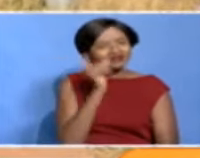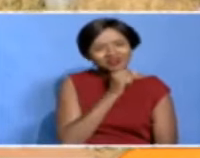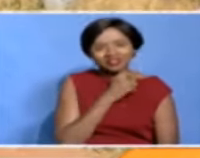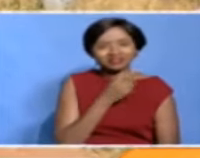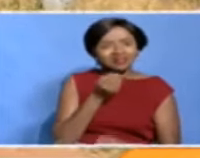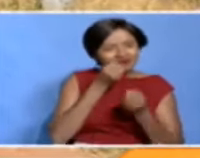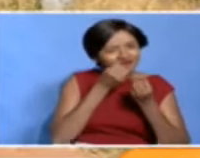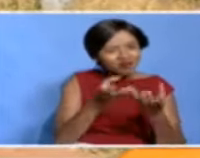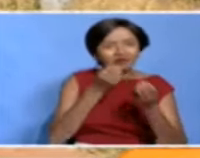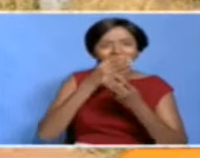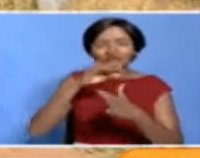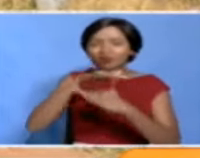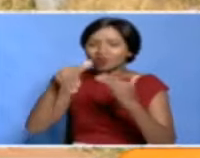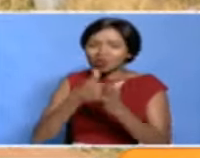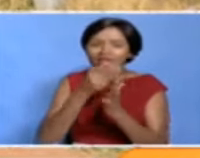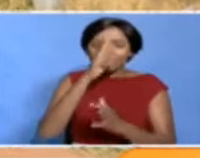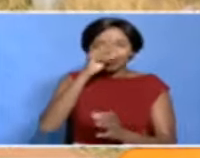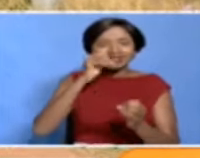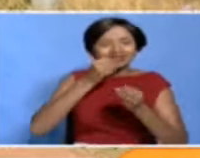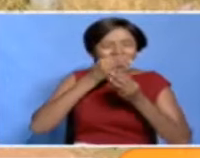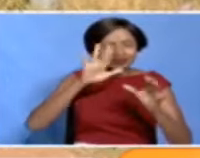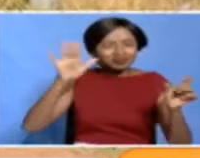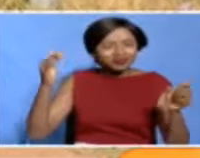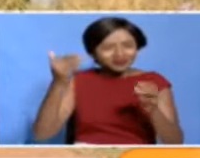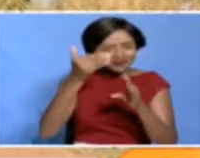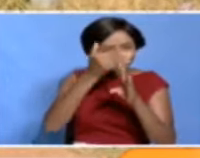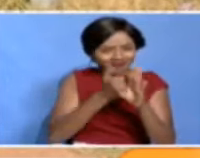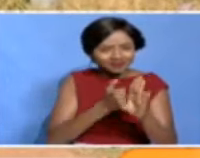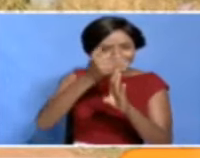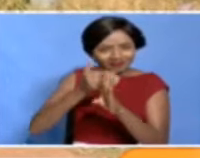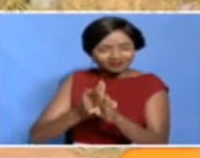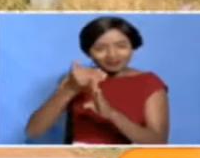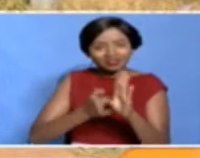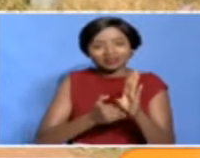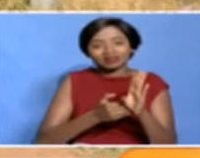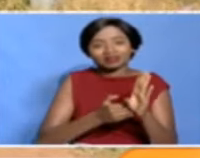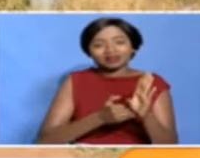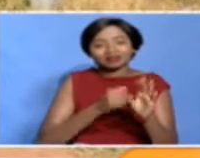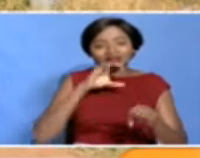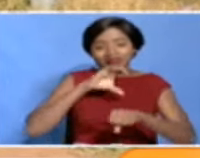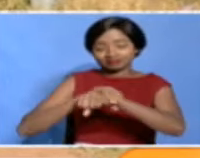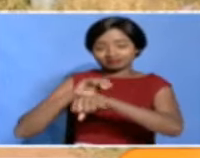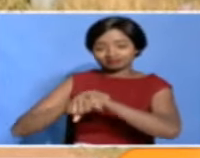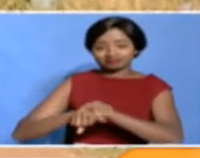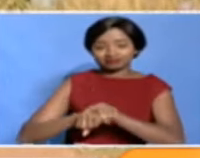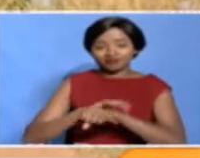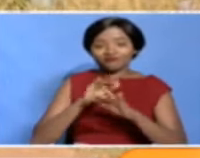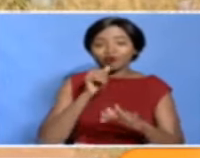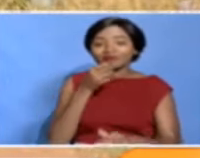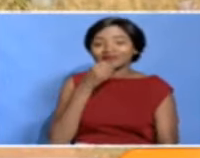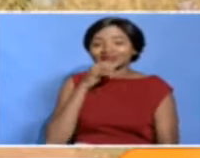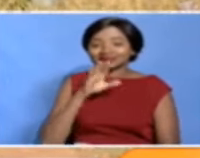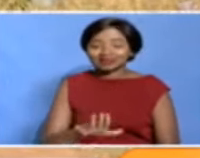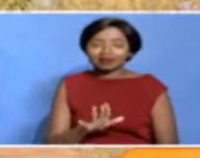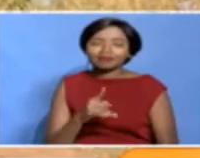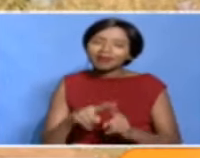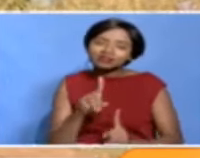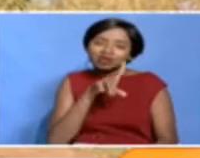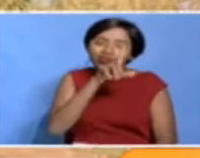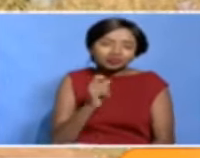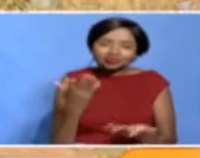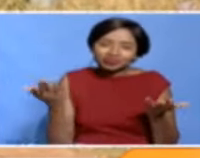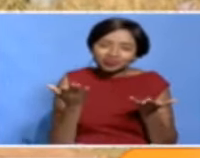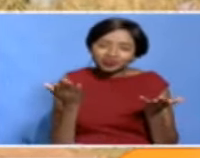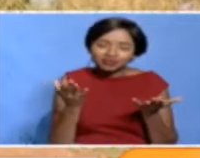telling police every piece of information and sharing with the police every piece of information that they've been receiving from their son. The big question now